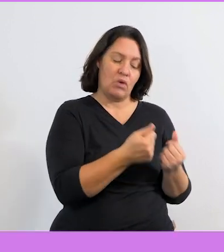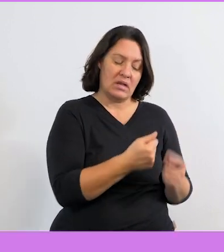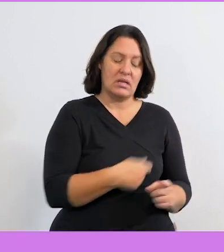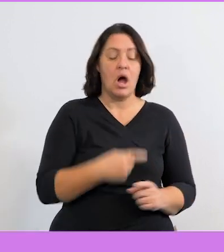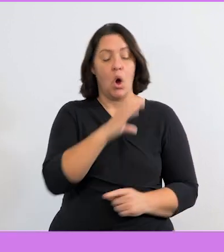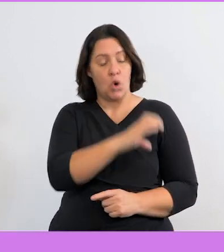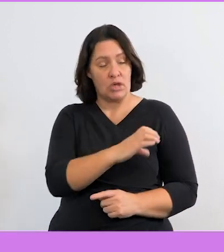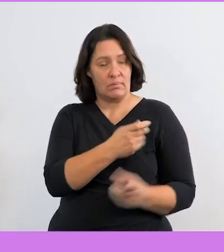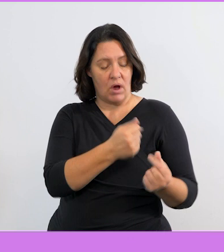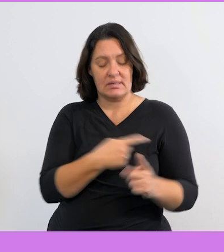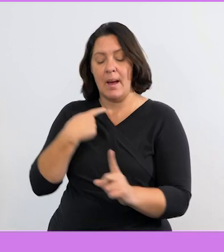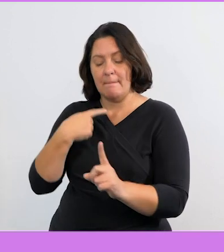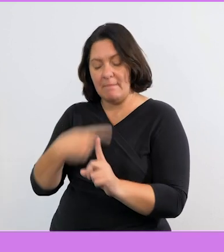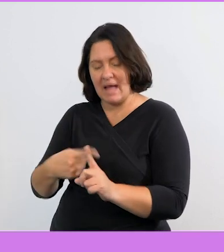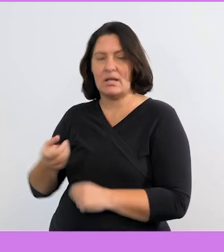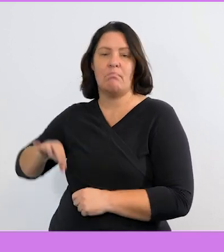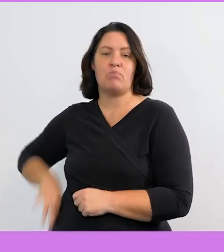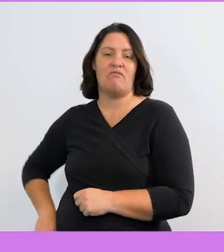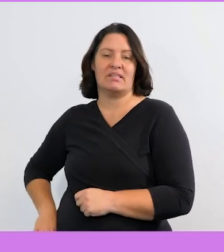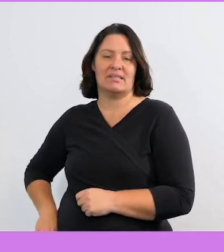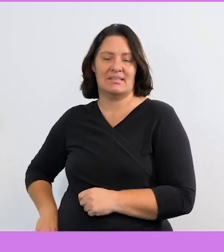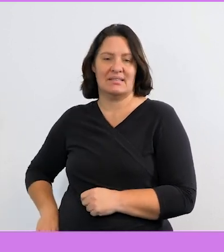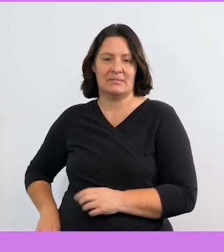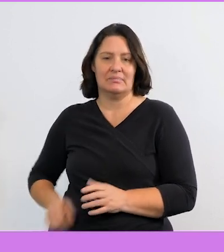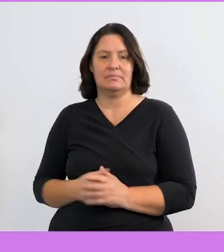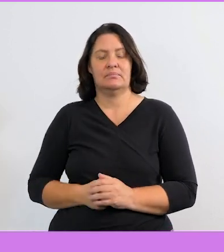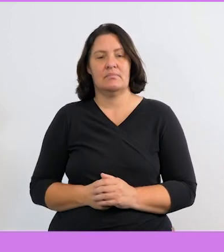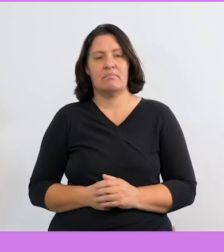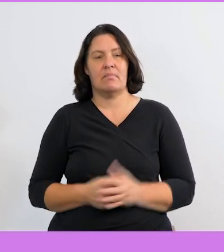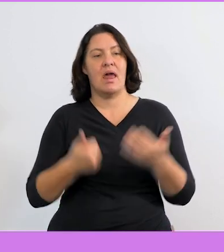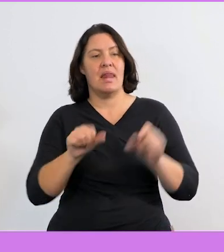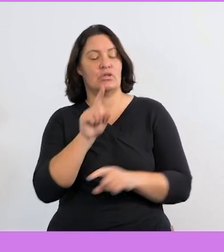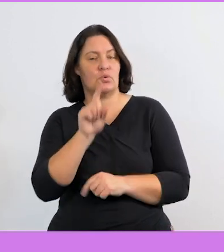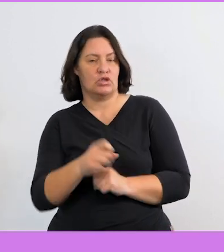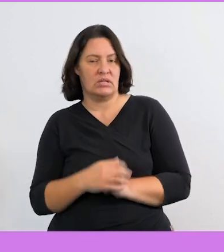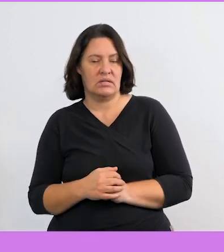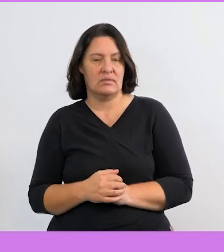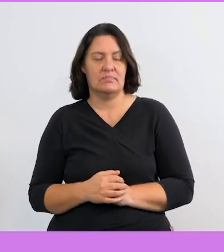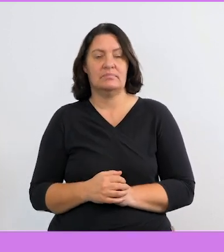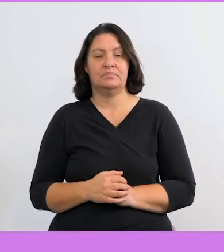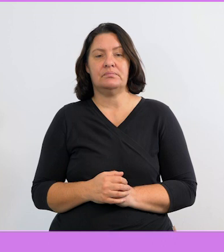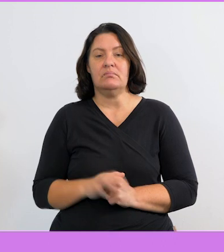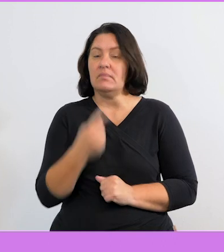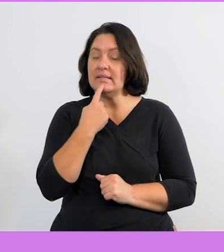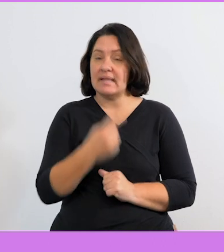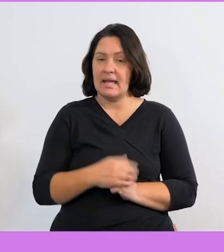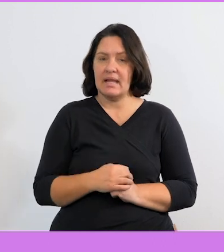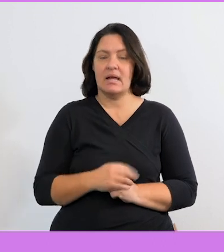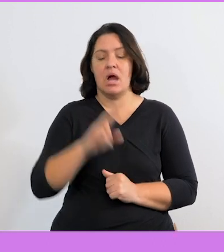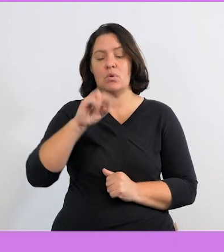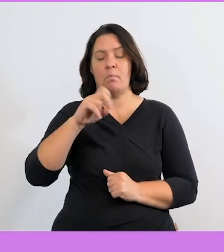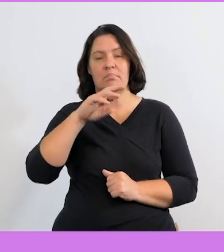price plus the profit you'd like to make on an item. Let's look at next question. So question number 3, it